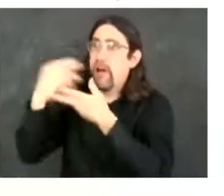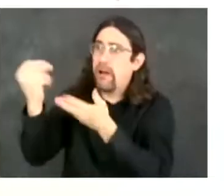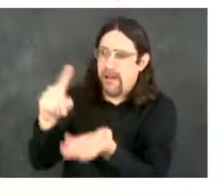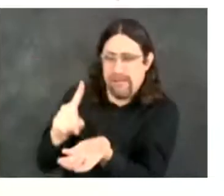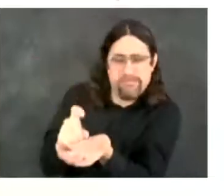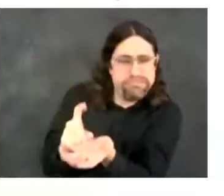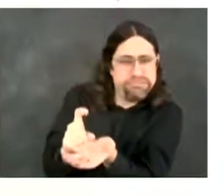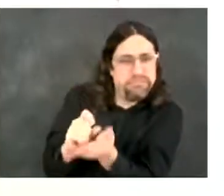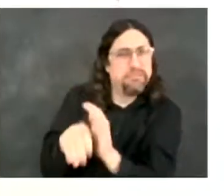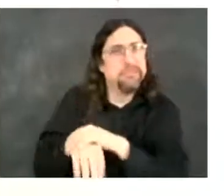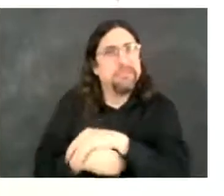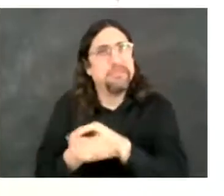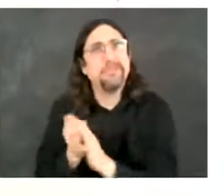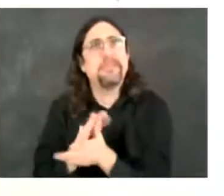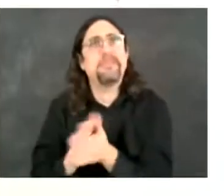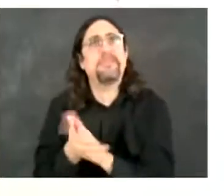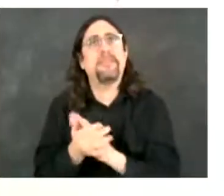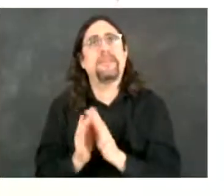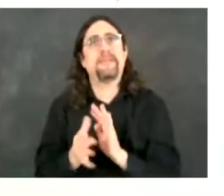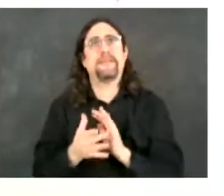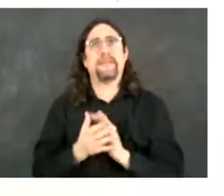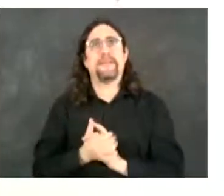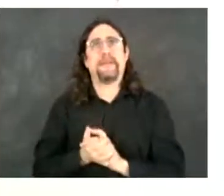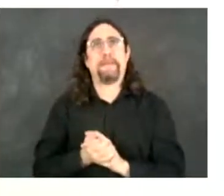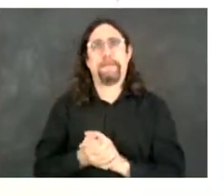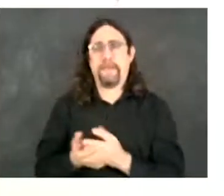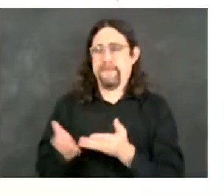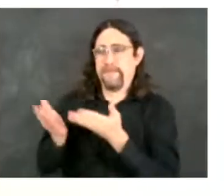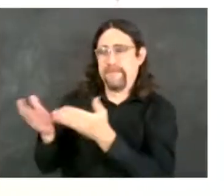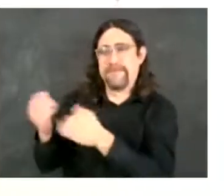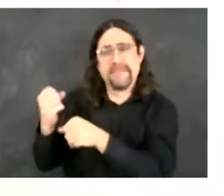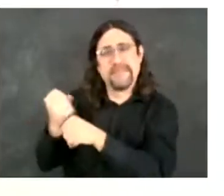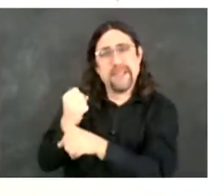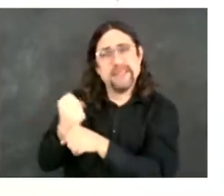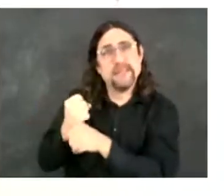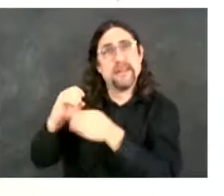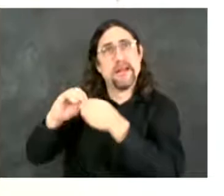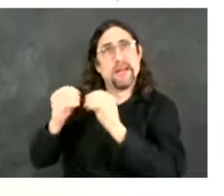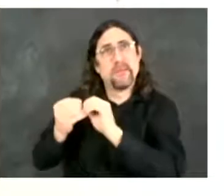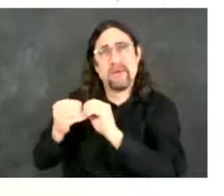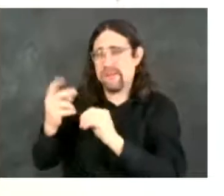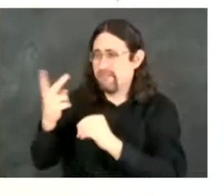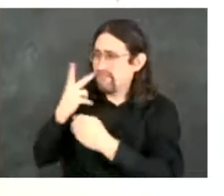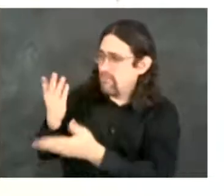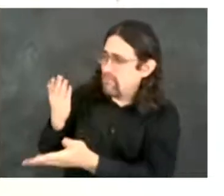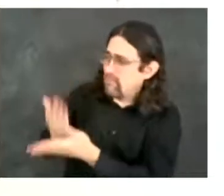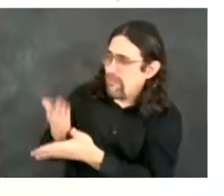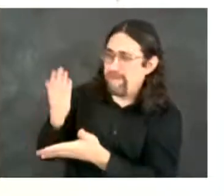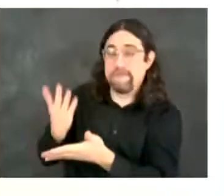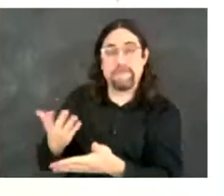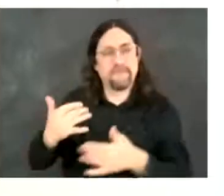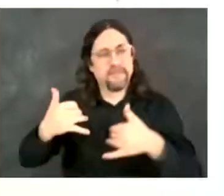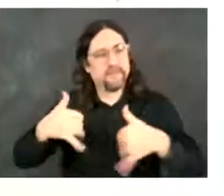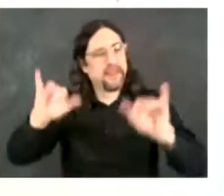given the large volume of new cases, we can't track those back to a single point source.